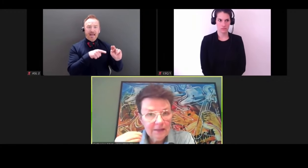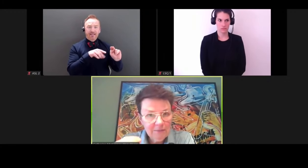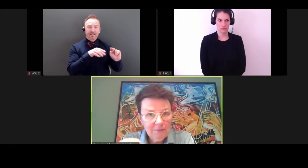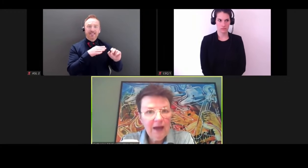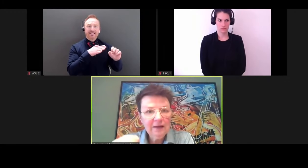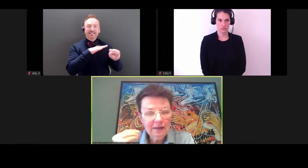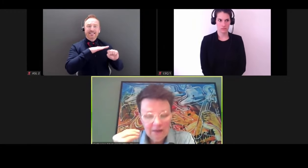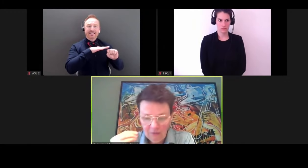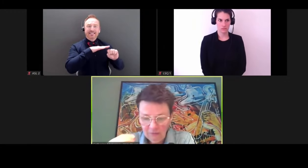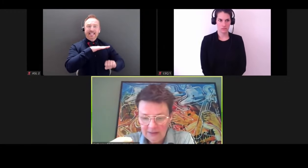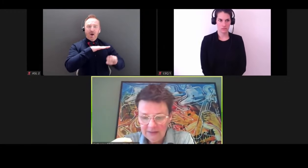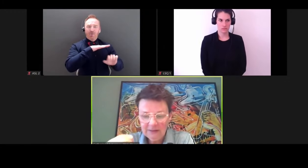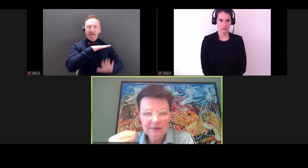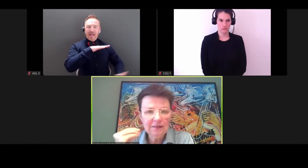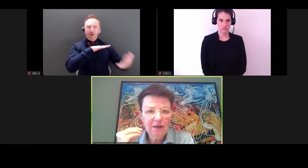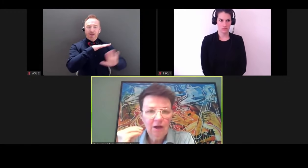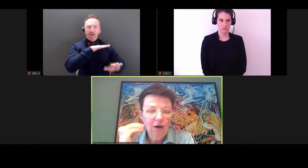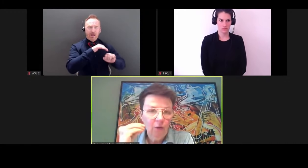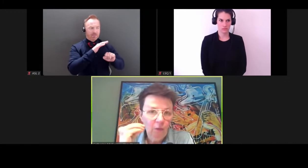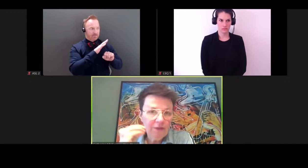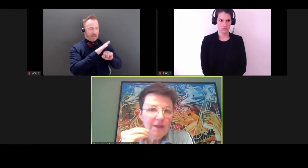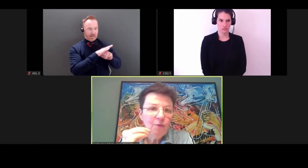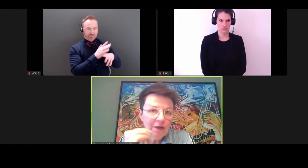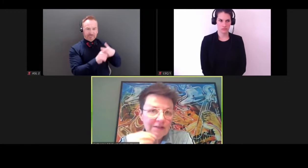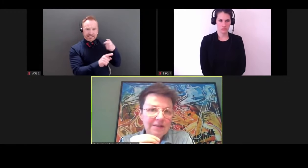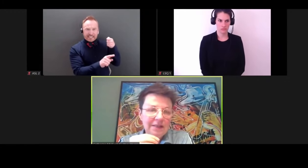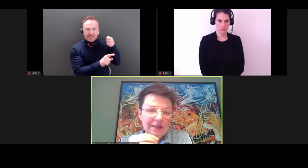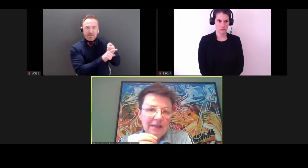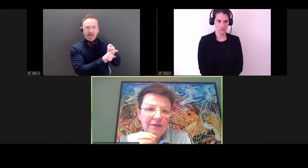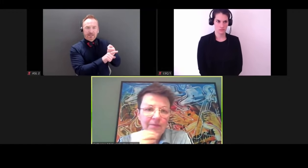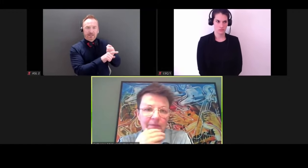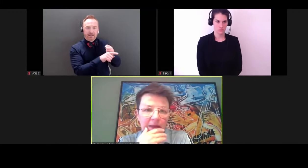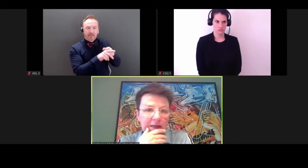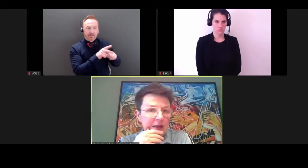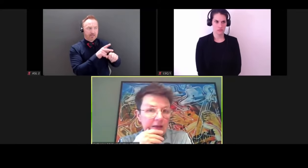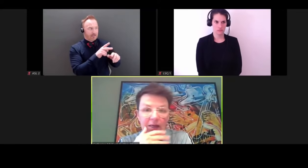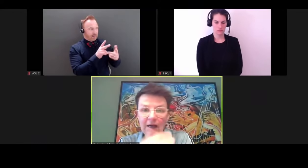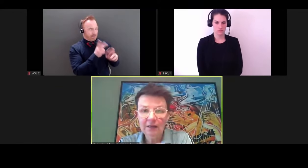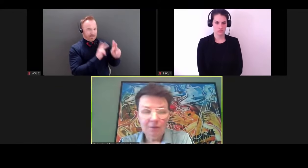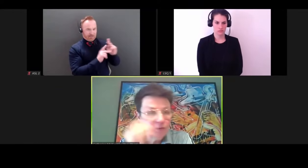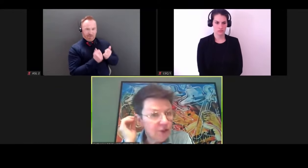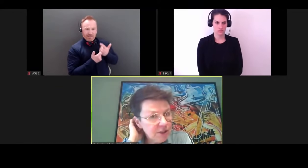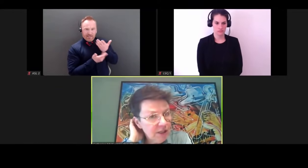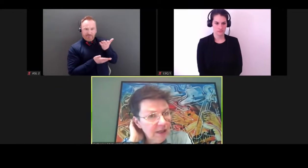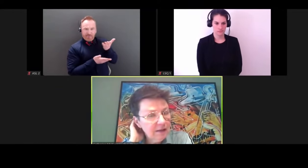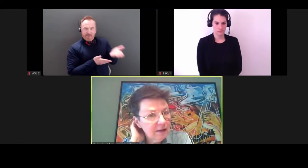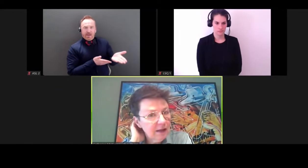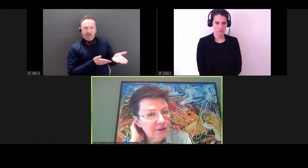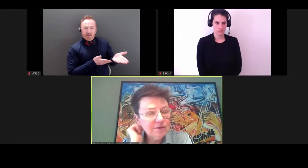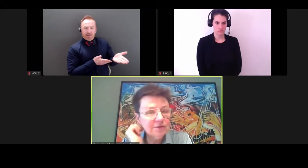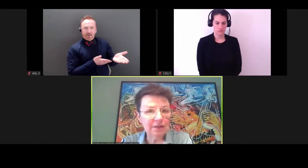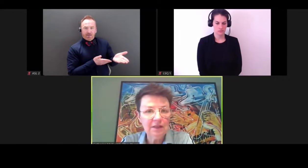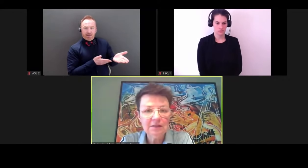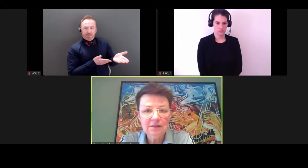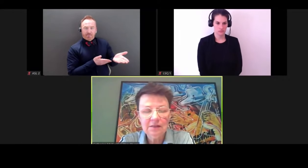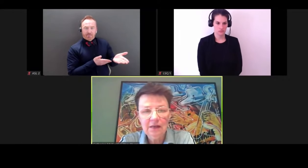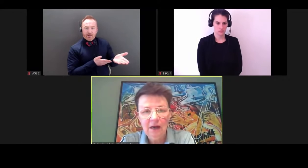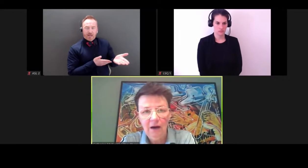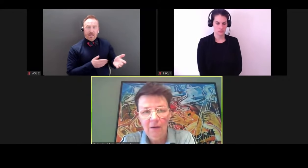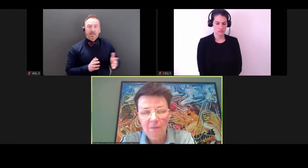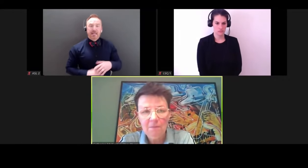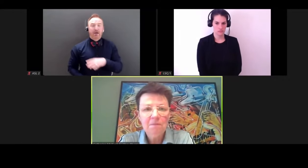it is impacting residents, what they want to see. And I appreciate Councillor